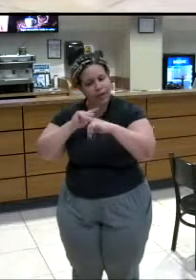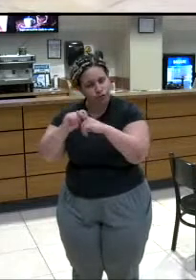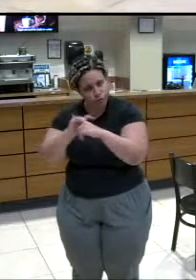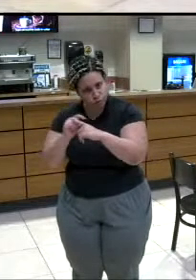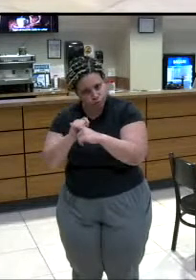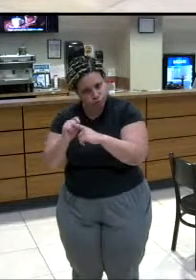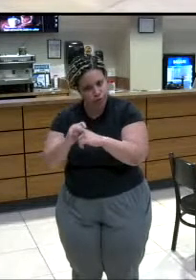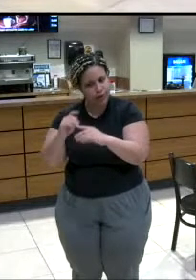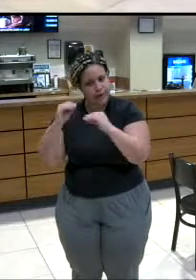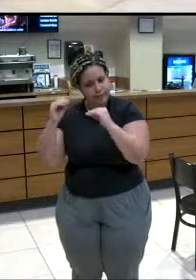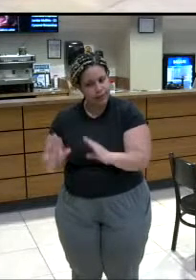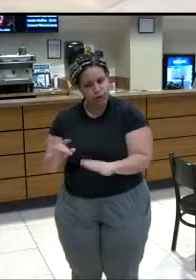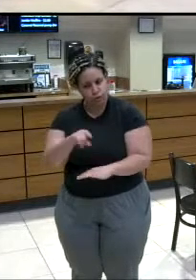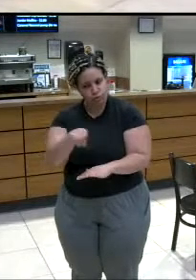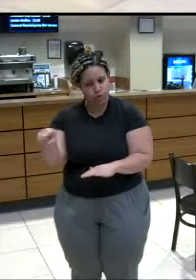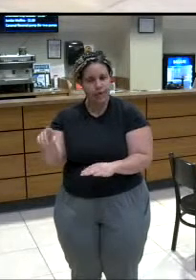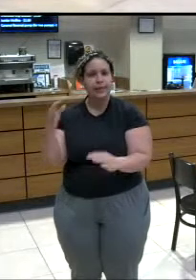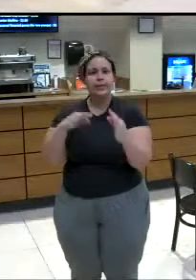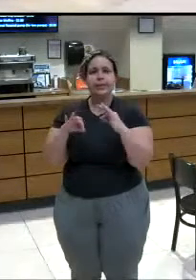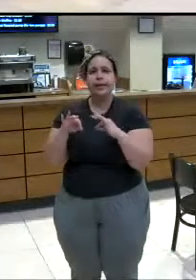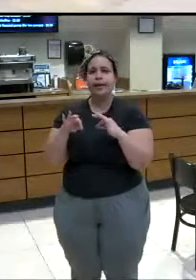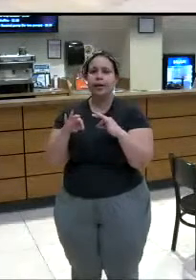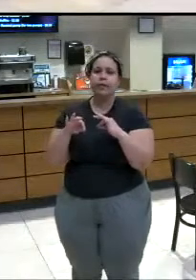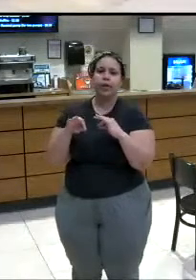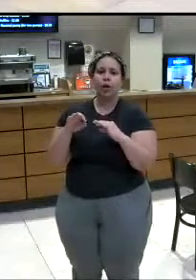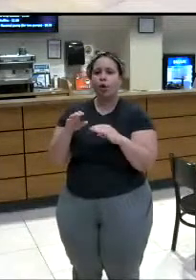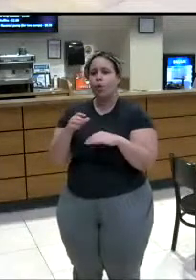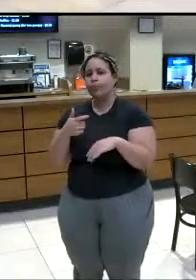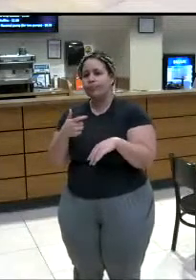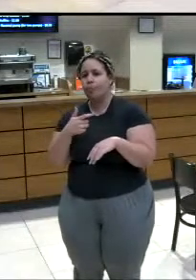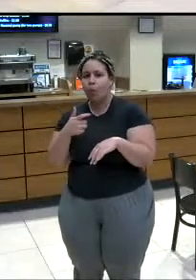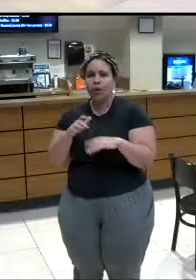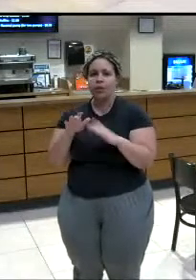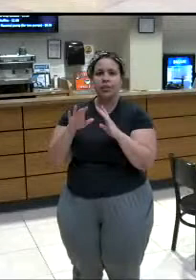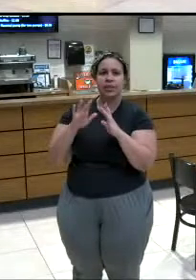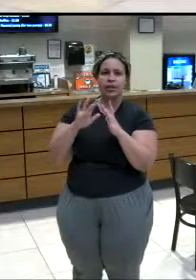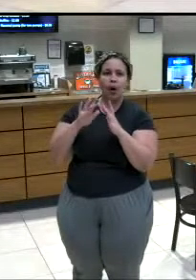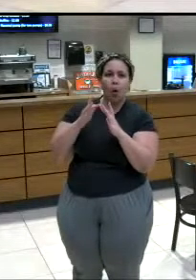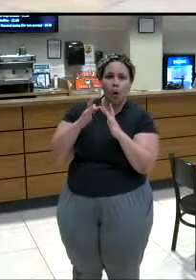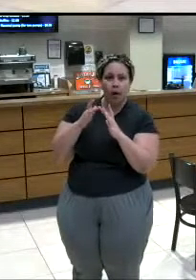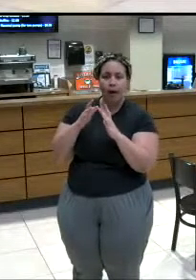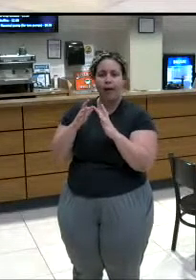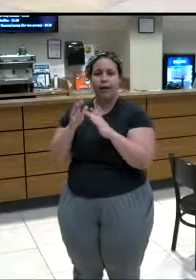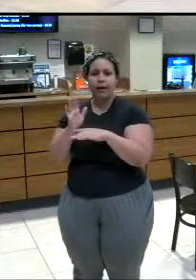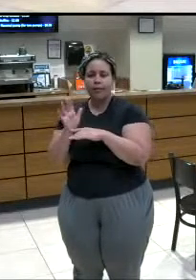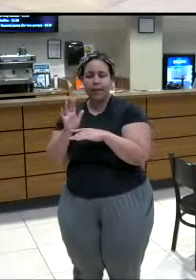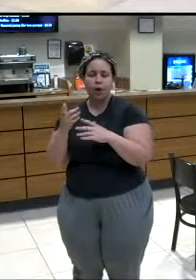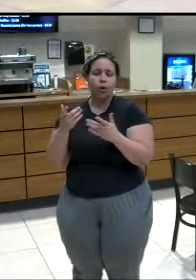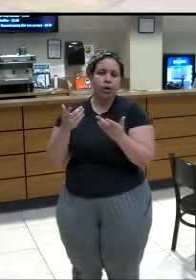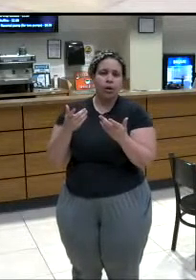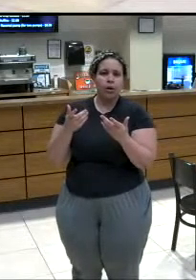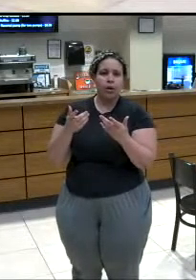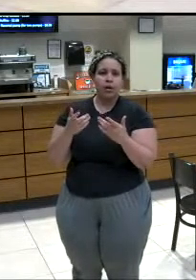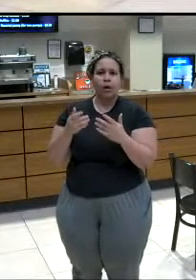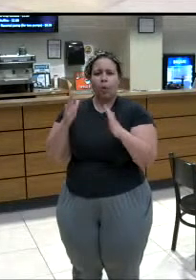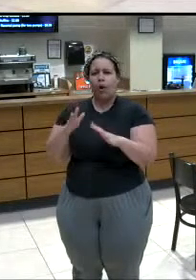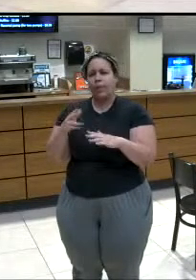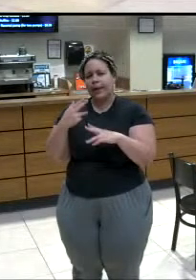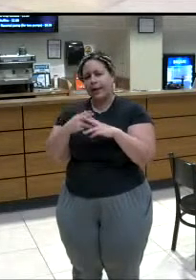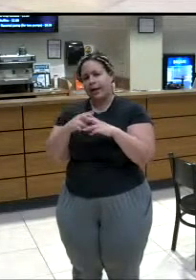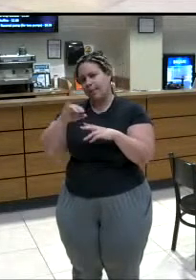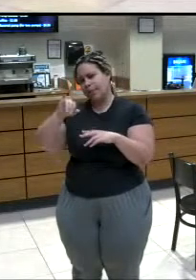So instead of teachers having to watch something online, we actually have our person, her name is Janet. She will actually go to every teacher's